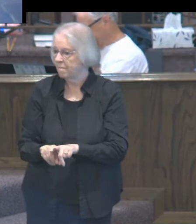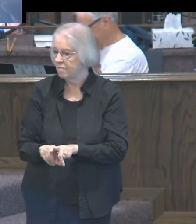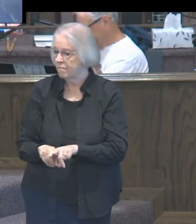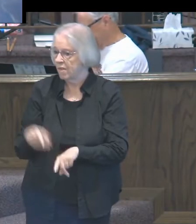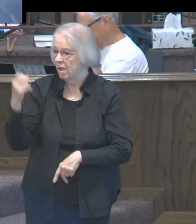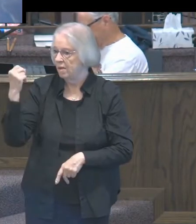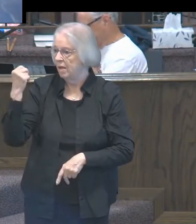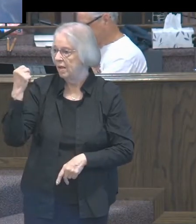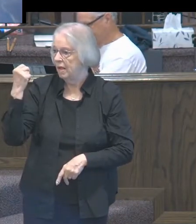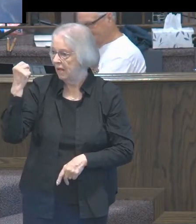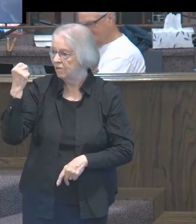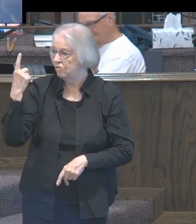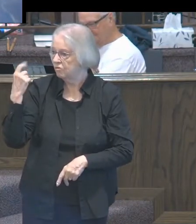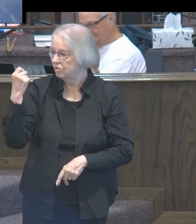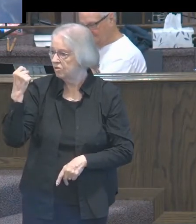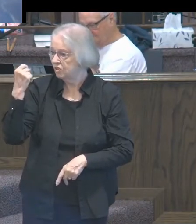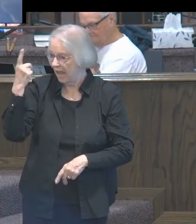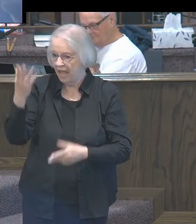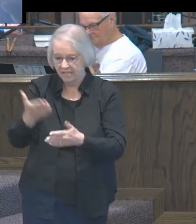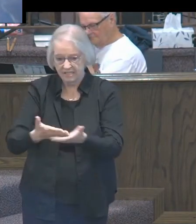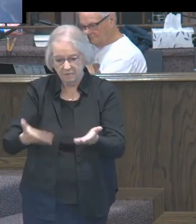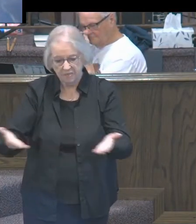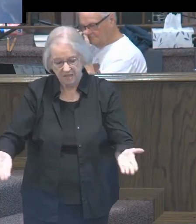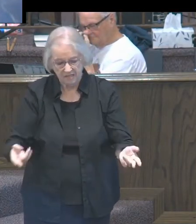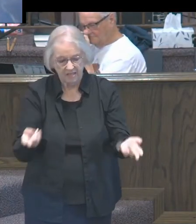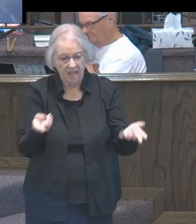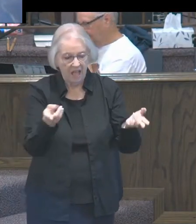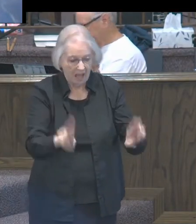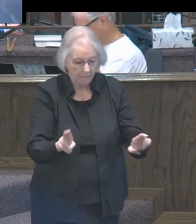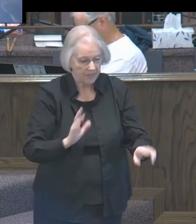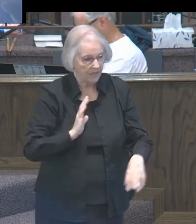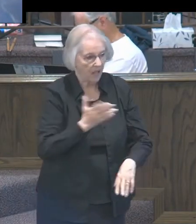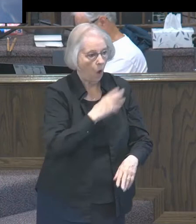recognize and understand some things going on in our world,